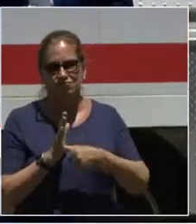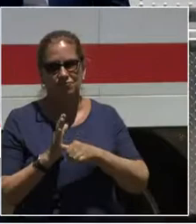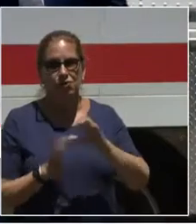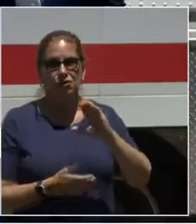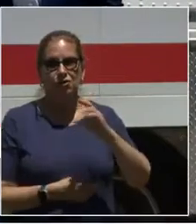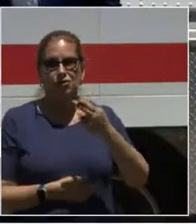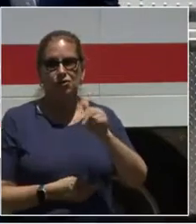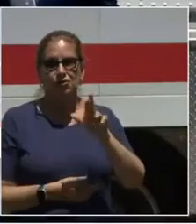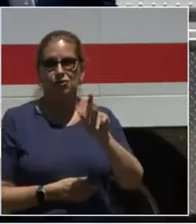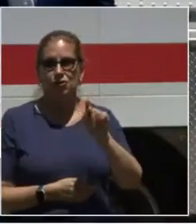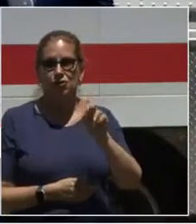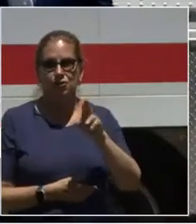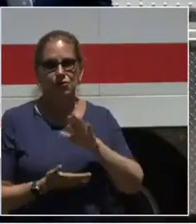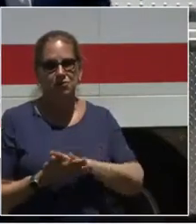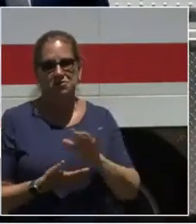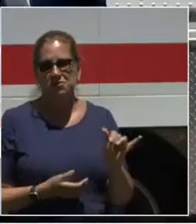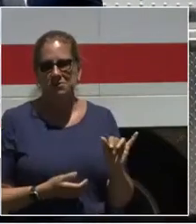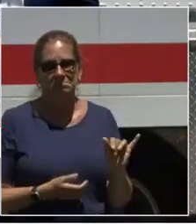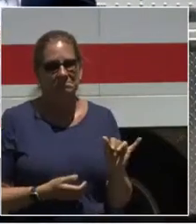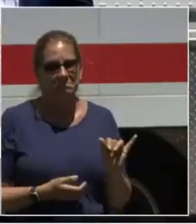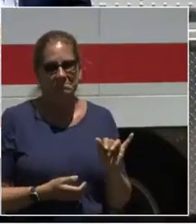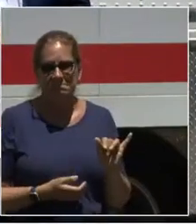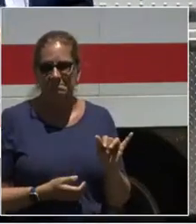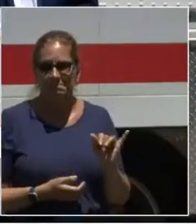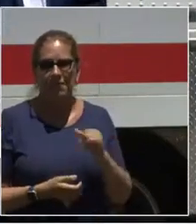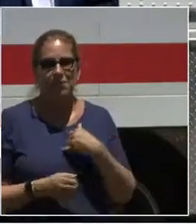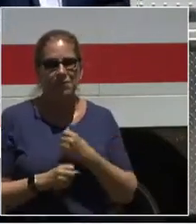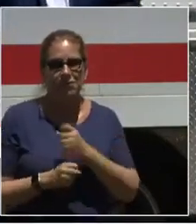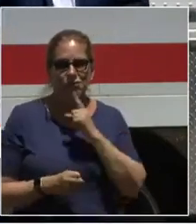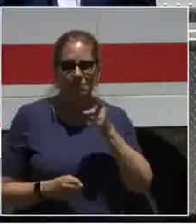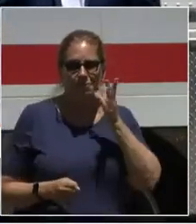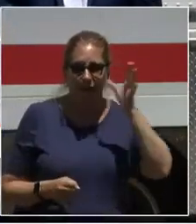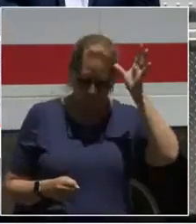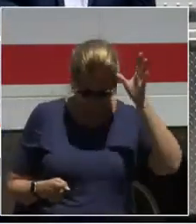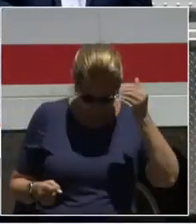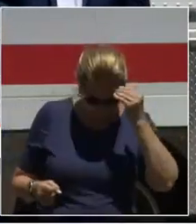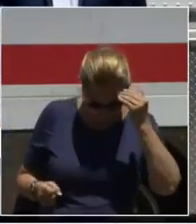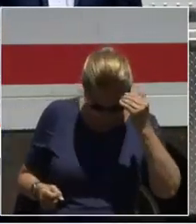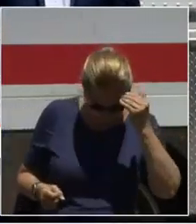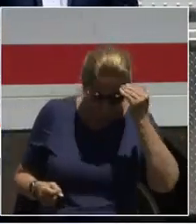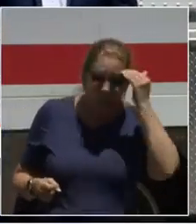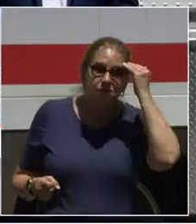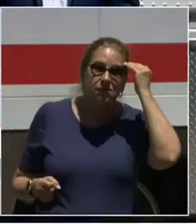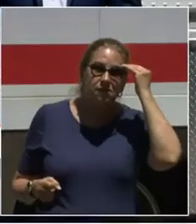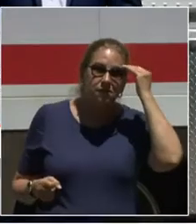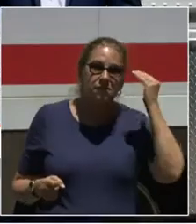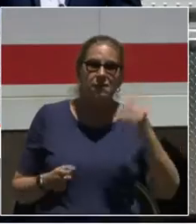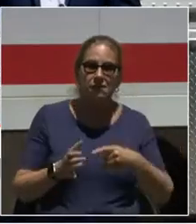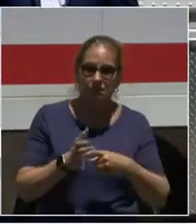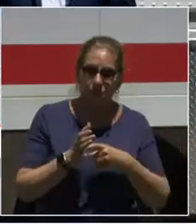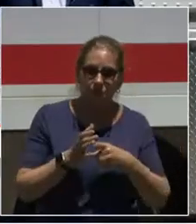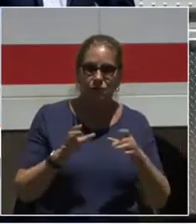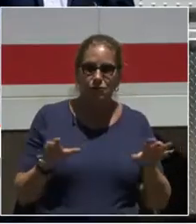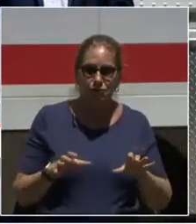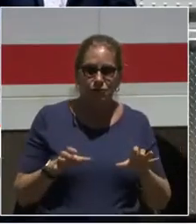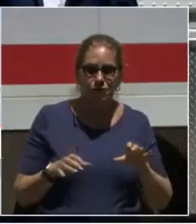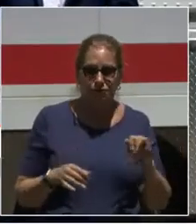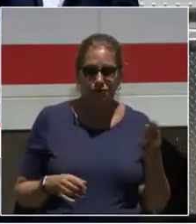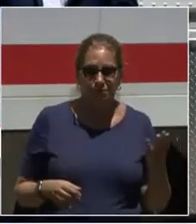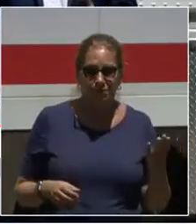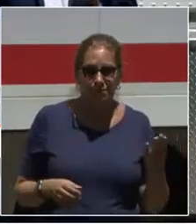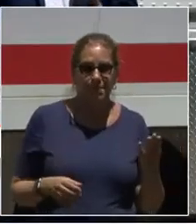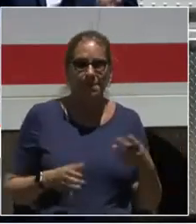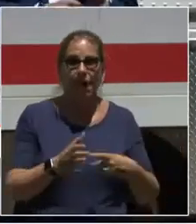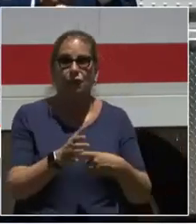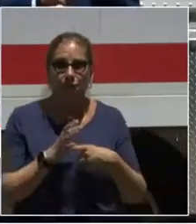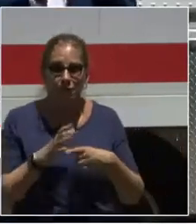is required and that they're supporting them. So one of the things that I wanted to lift up is acknowledgement of our school nurses